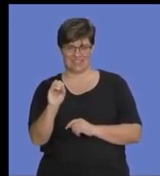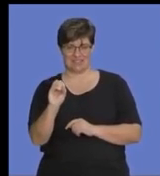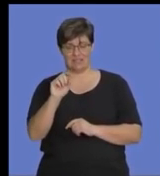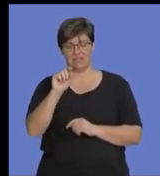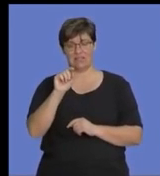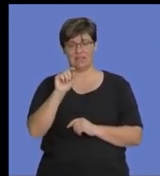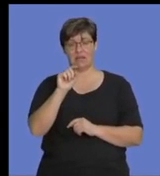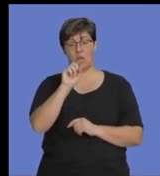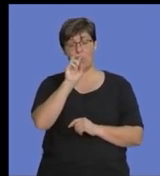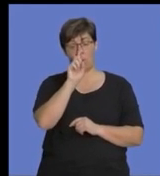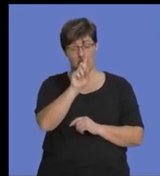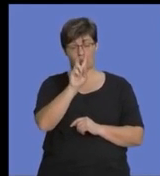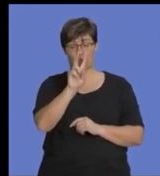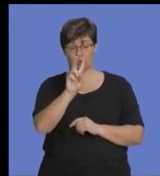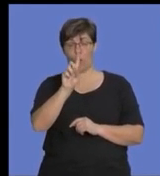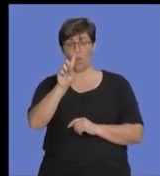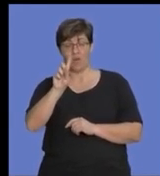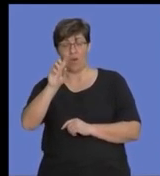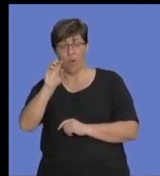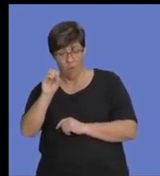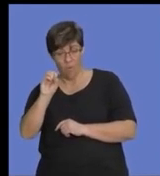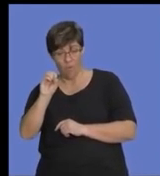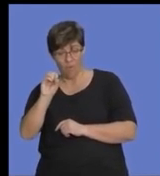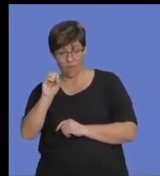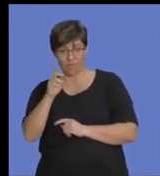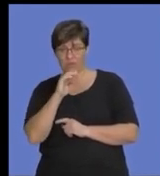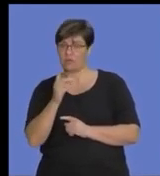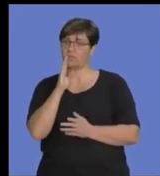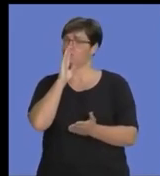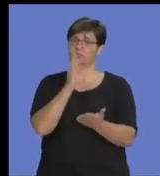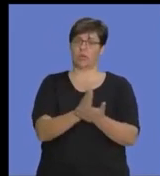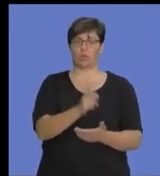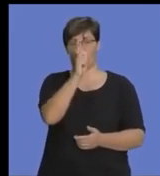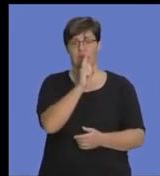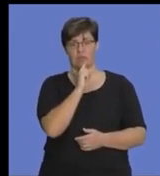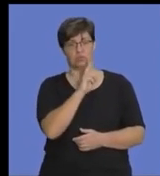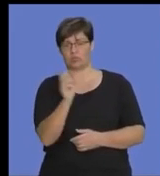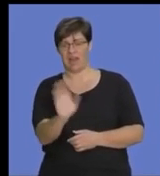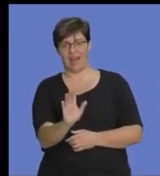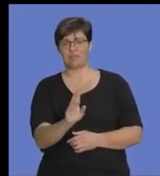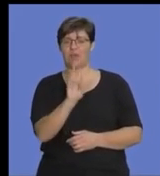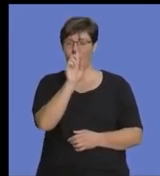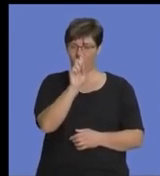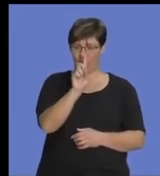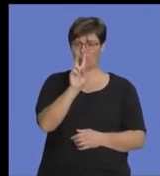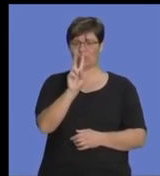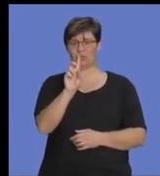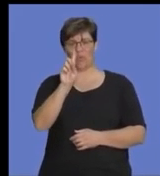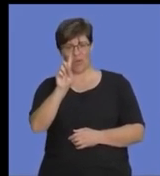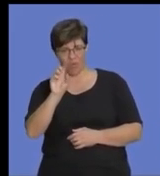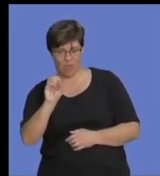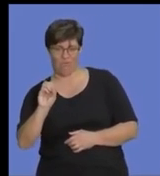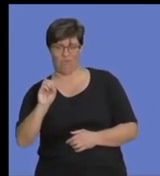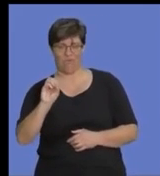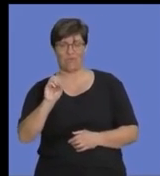1,210 rands, right? So it's not necessarily that it's going to be just strictly 1,200. So that's the